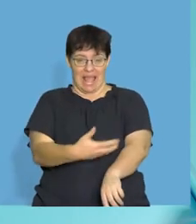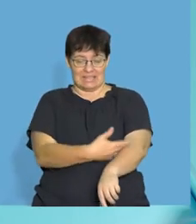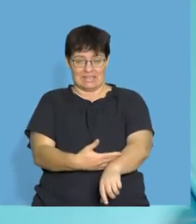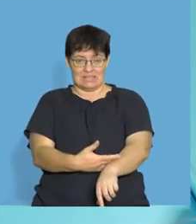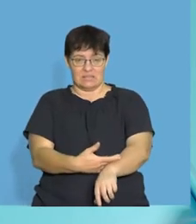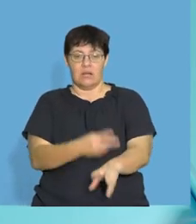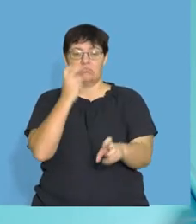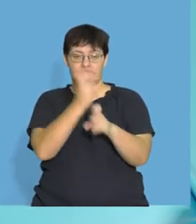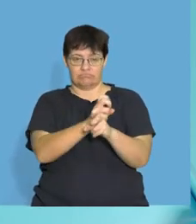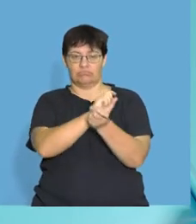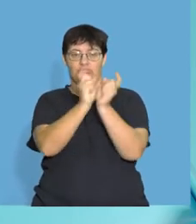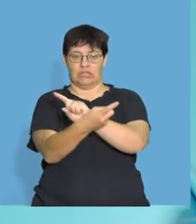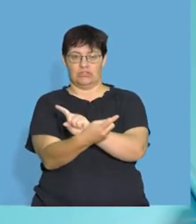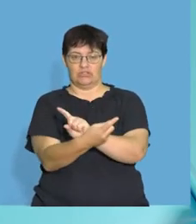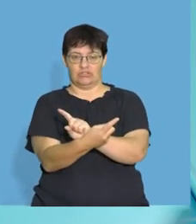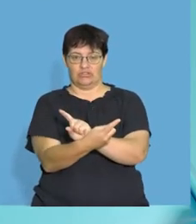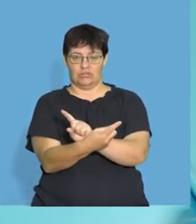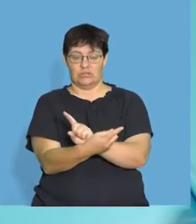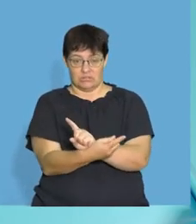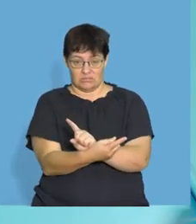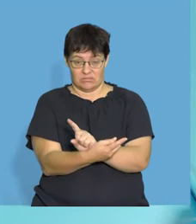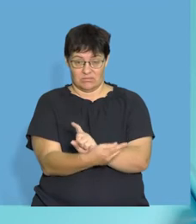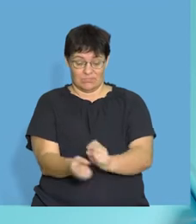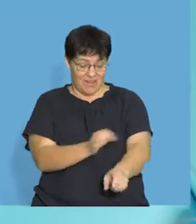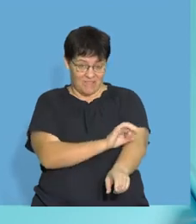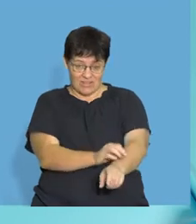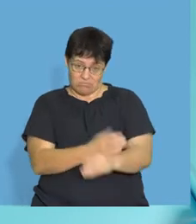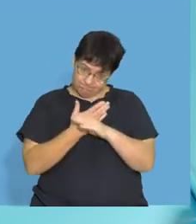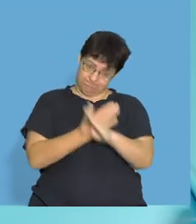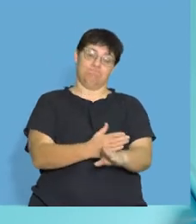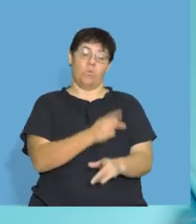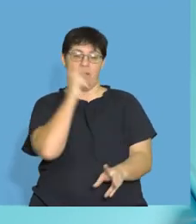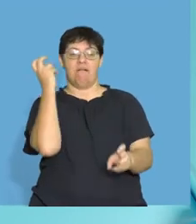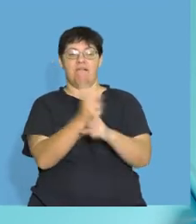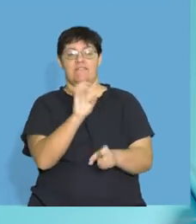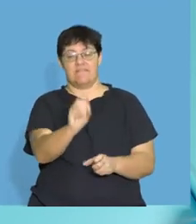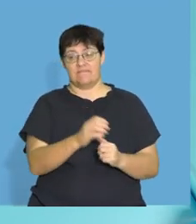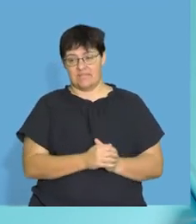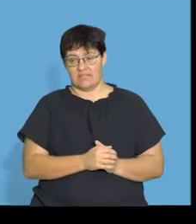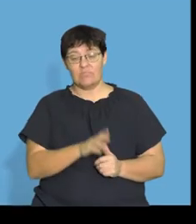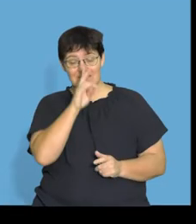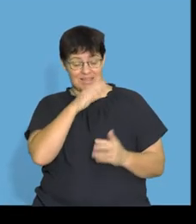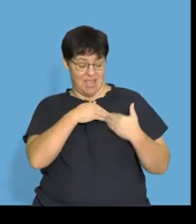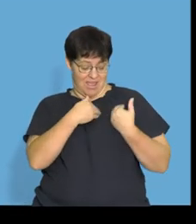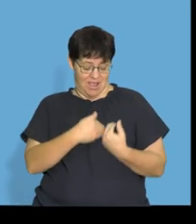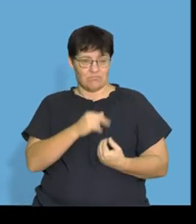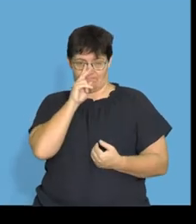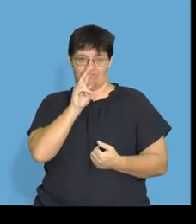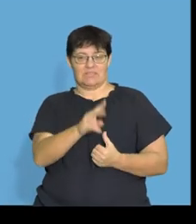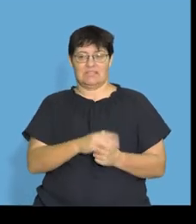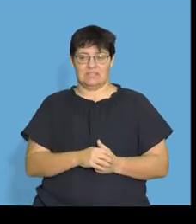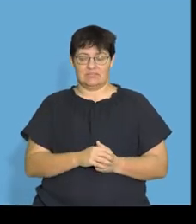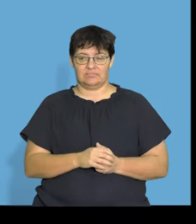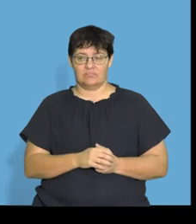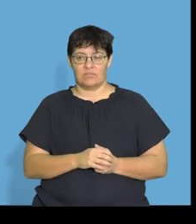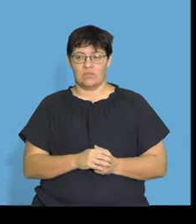into my blood vessels and it hardens. All right, it hardens. When we do